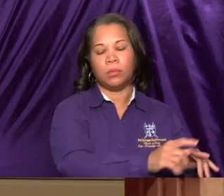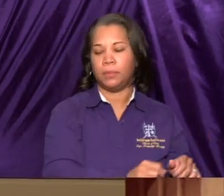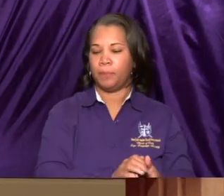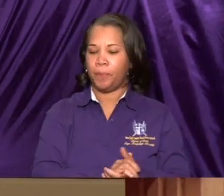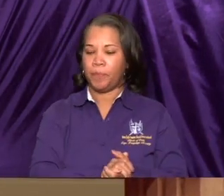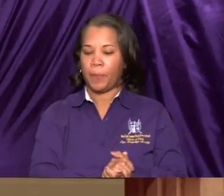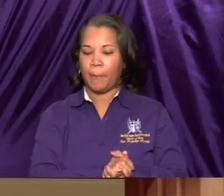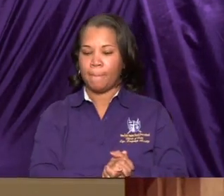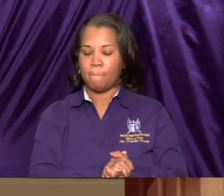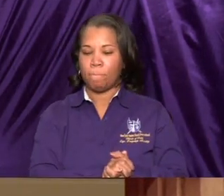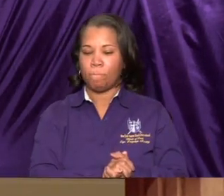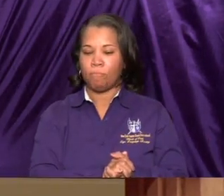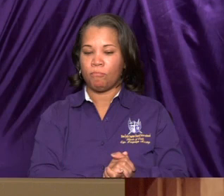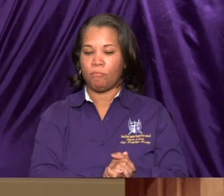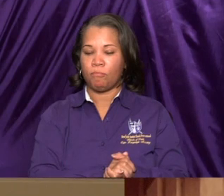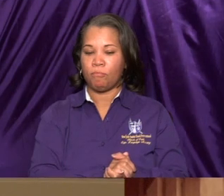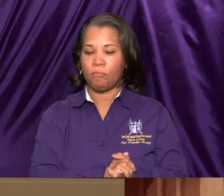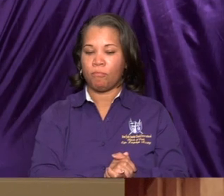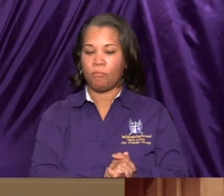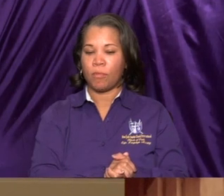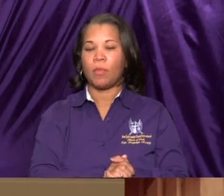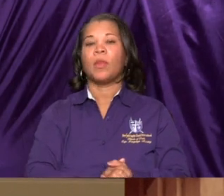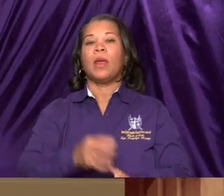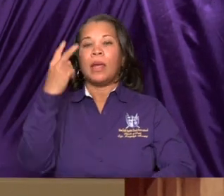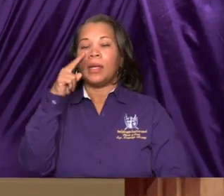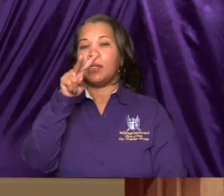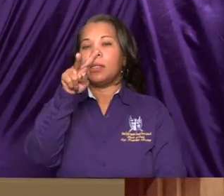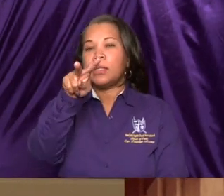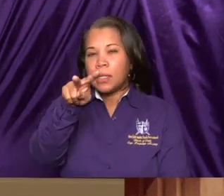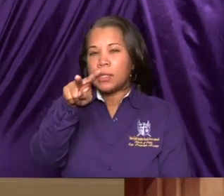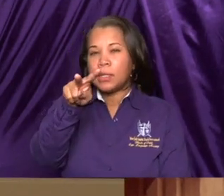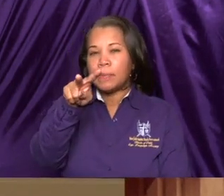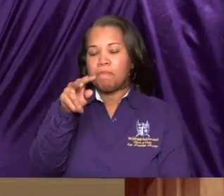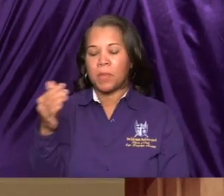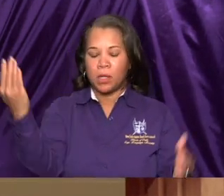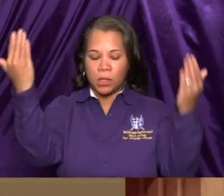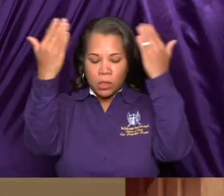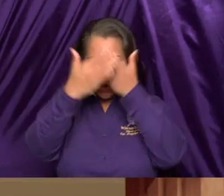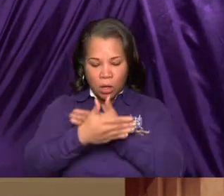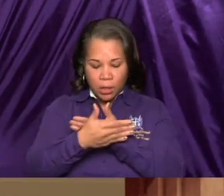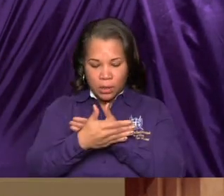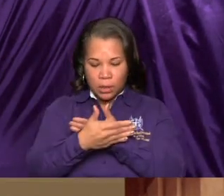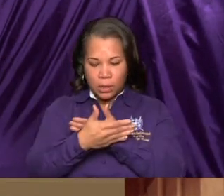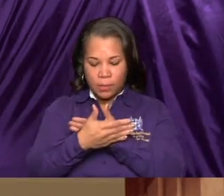in the middle of him withdrawing, he sees him in his darkness.